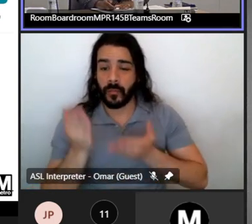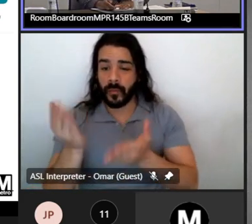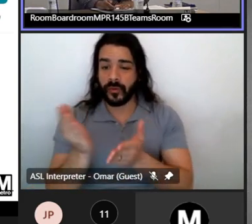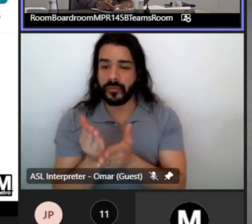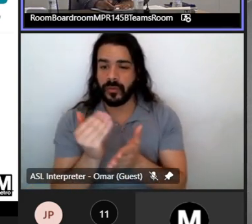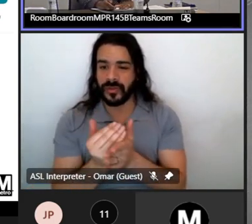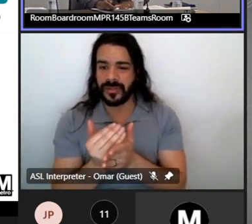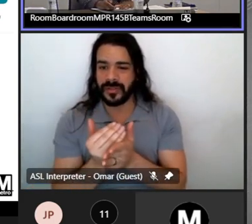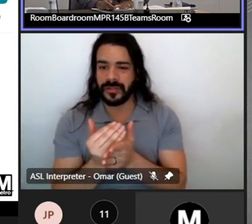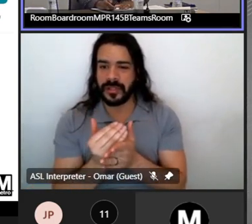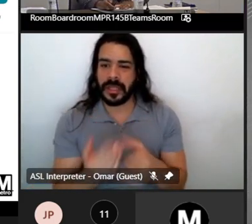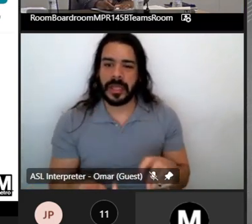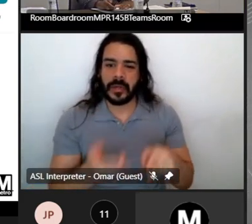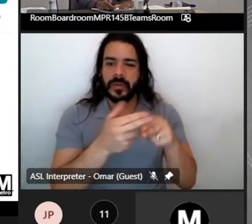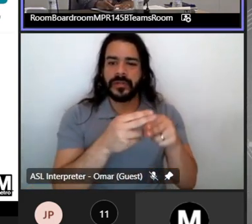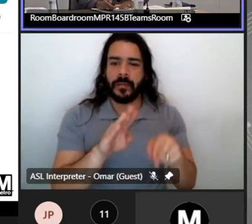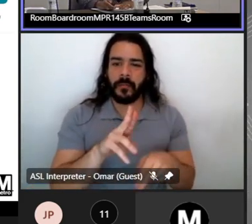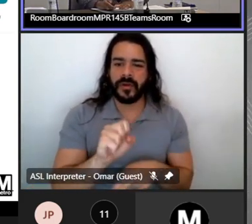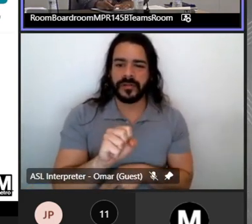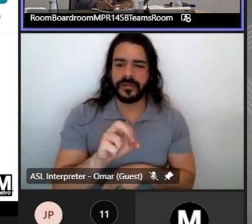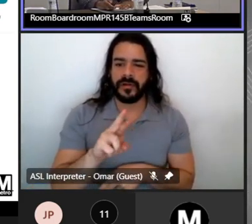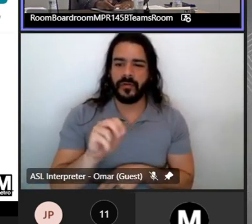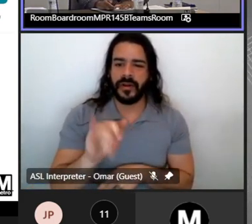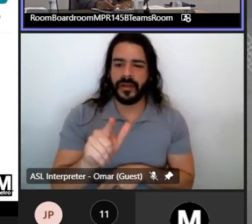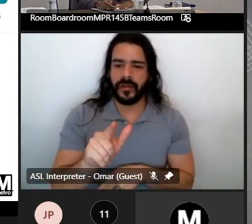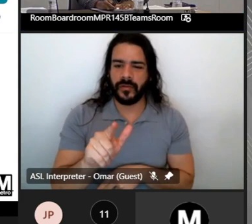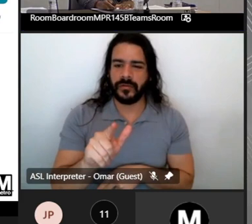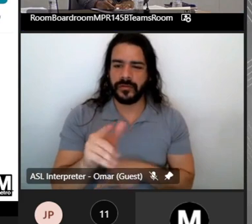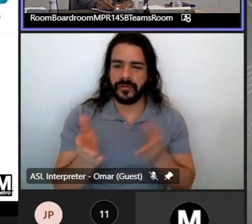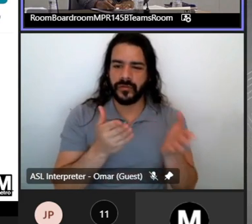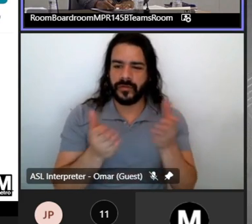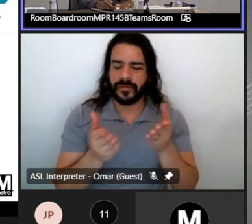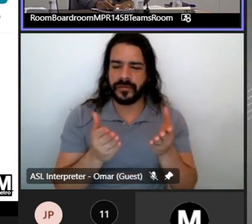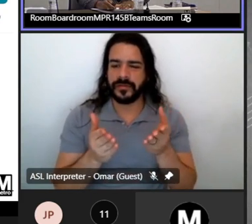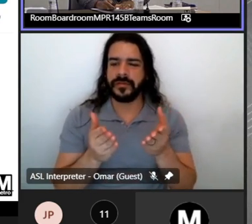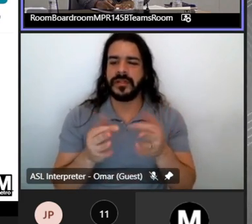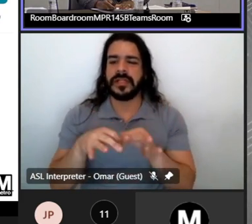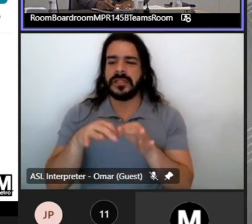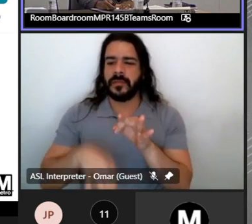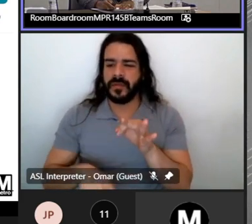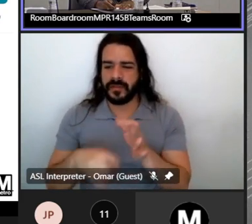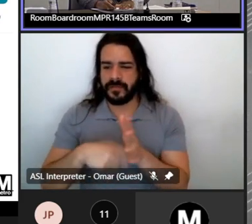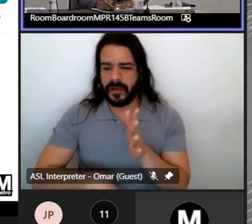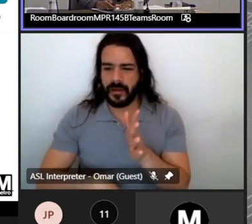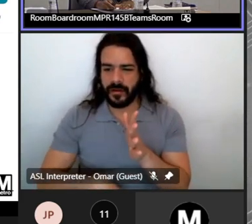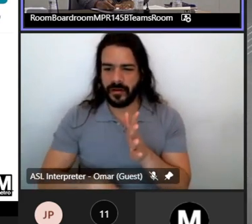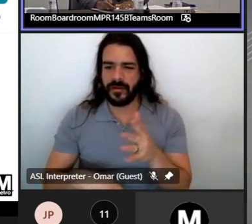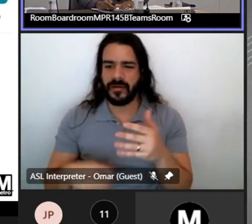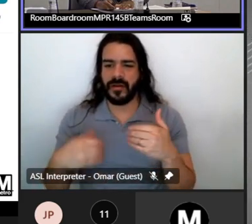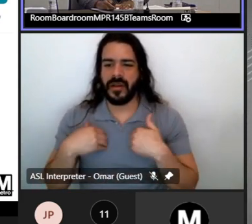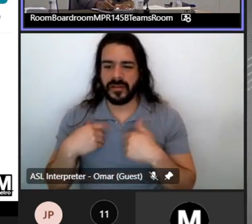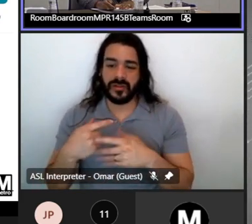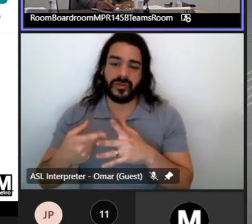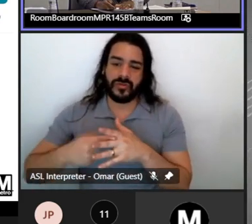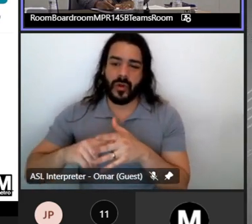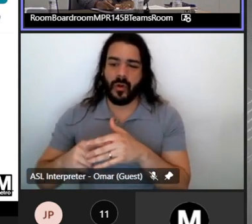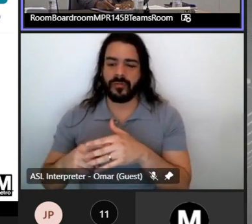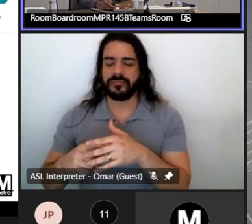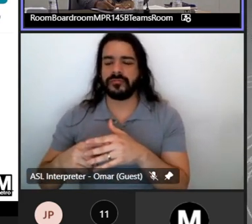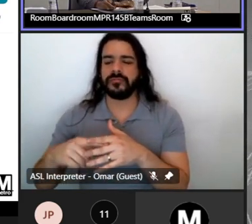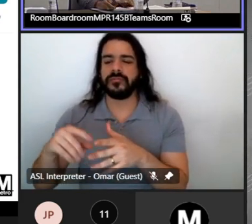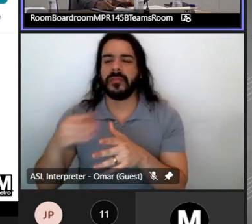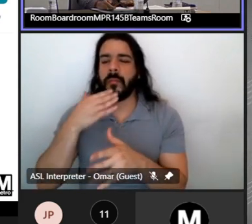The proposed operating budget increases bus and rail service, simplifies fares, launches the Better